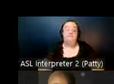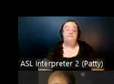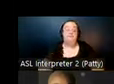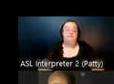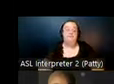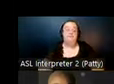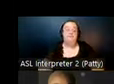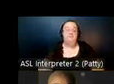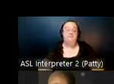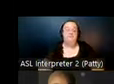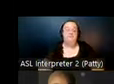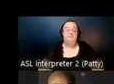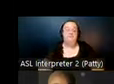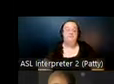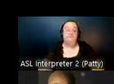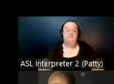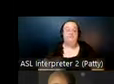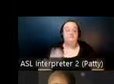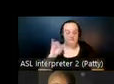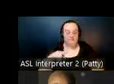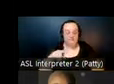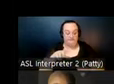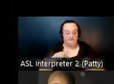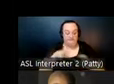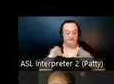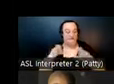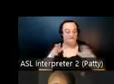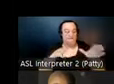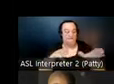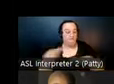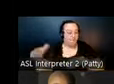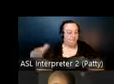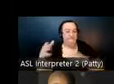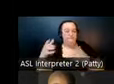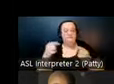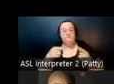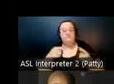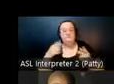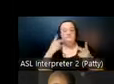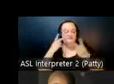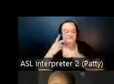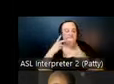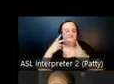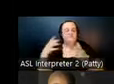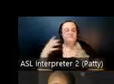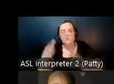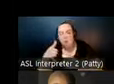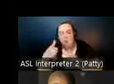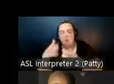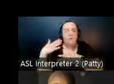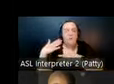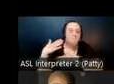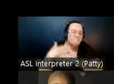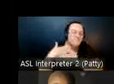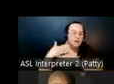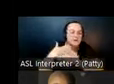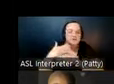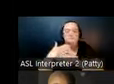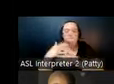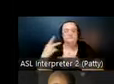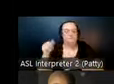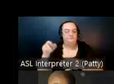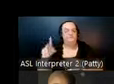And these investment plans, we're out visiting small to medium-sized